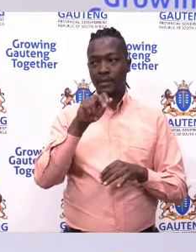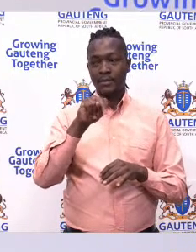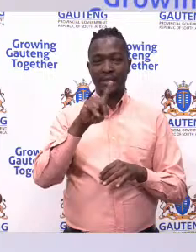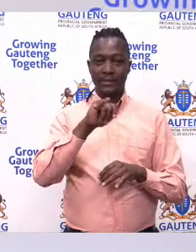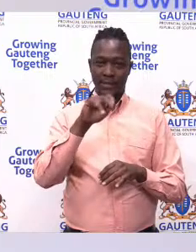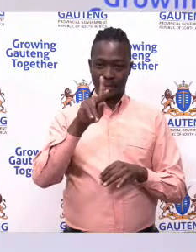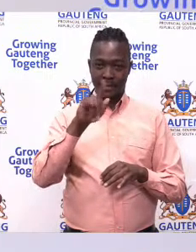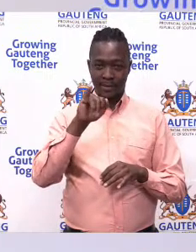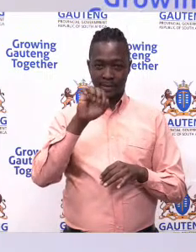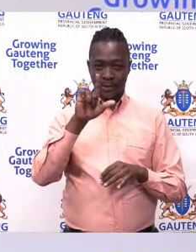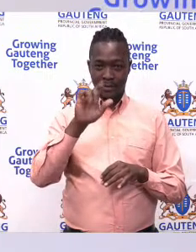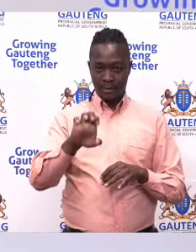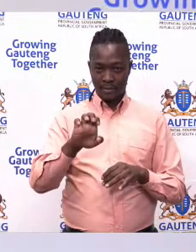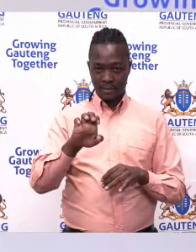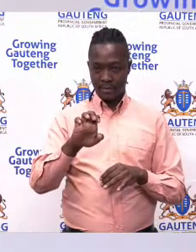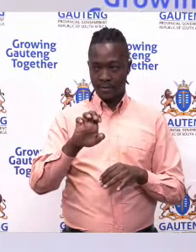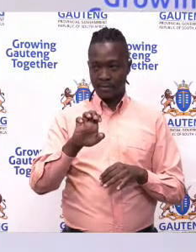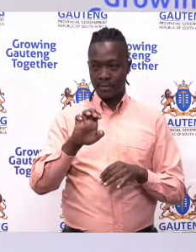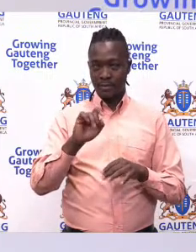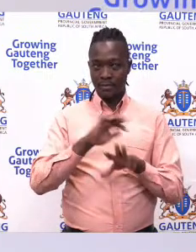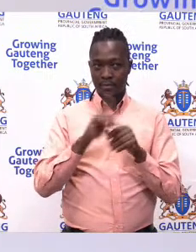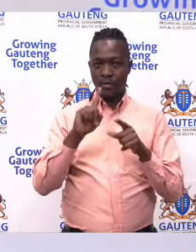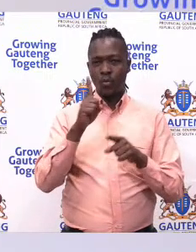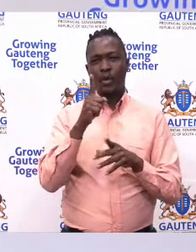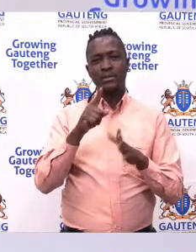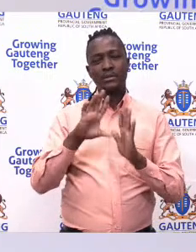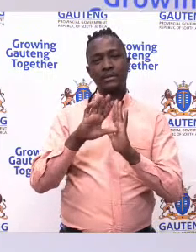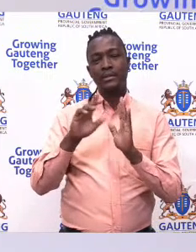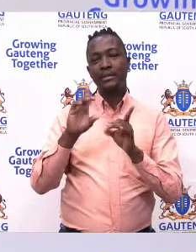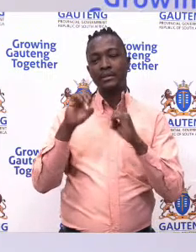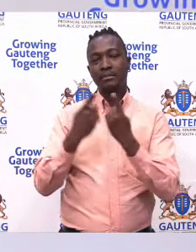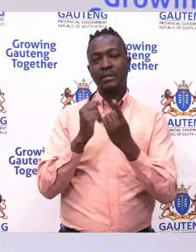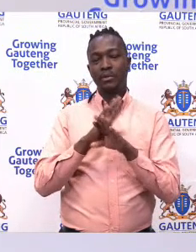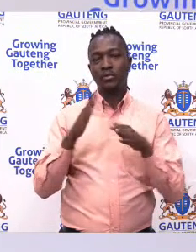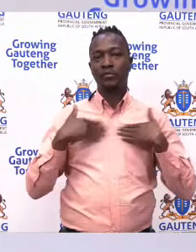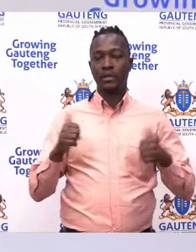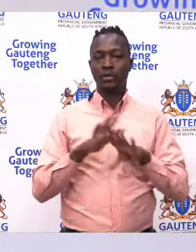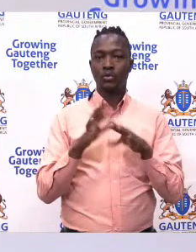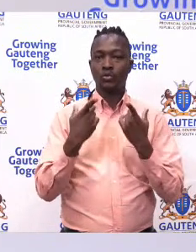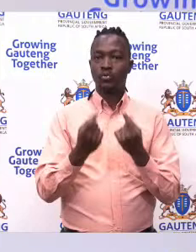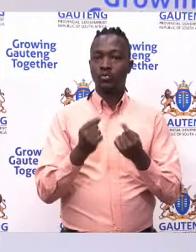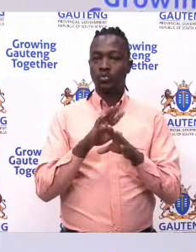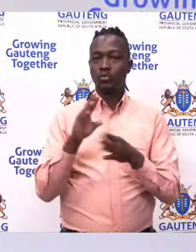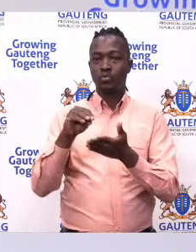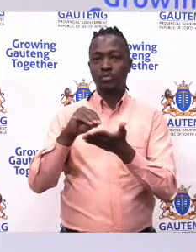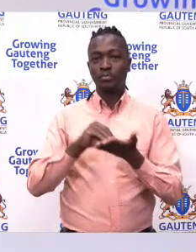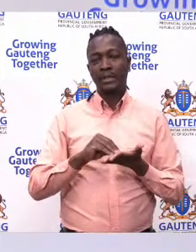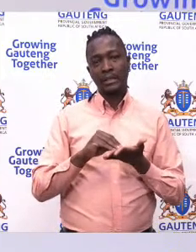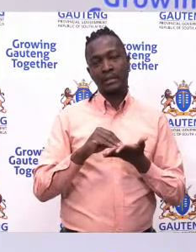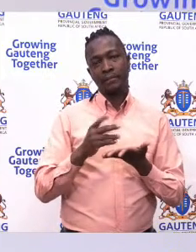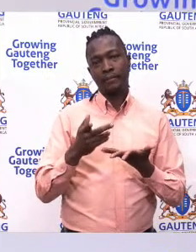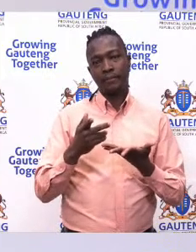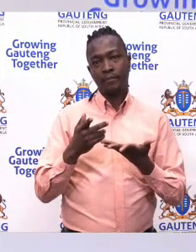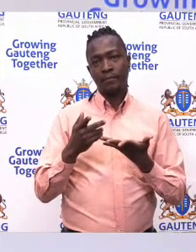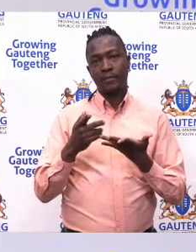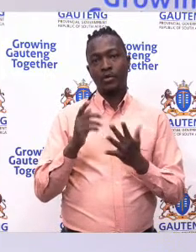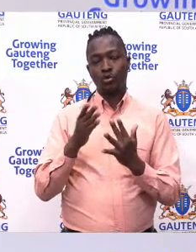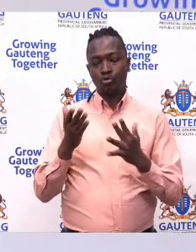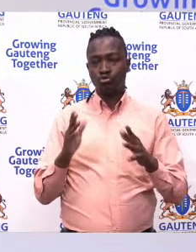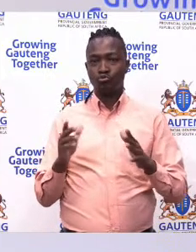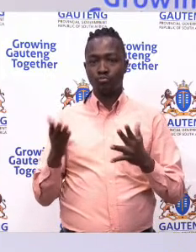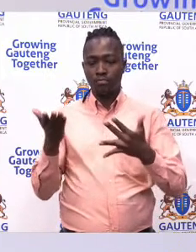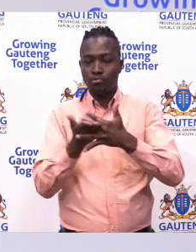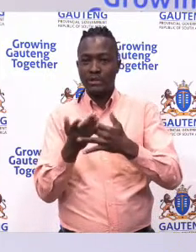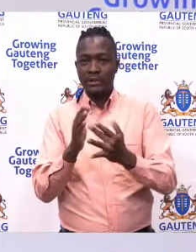Senzekile. What is the Department of Health doing to bring to bridge the